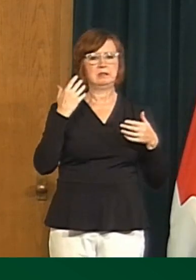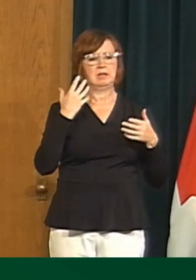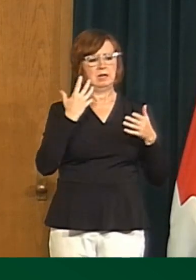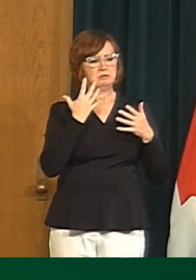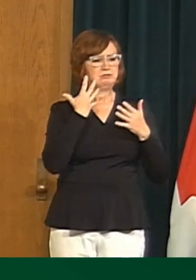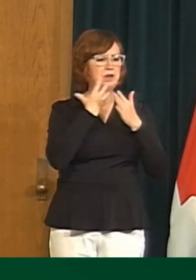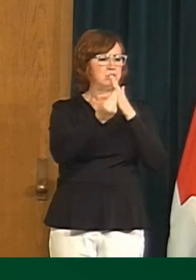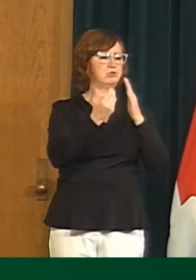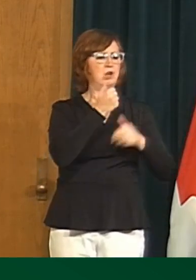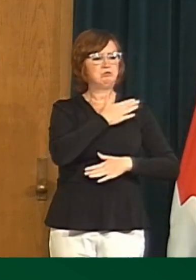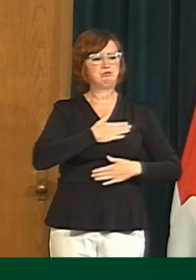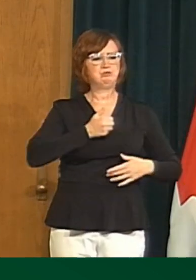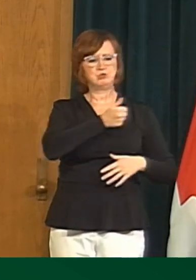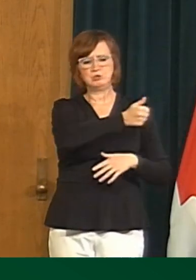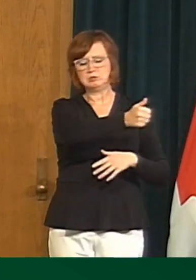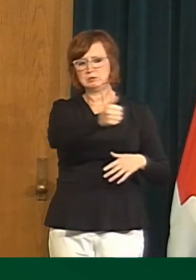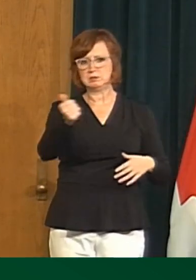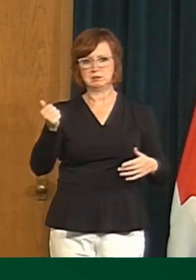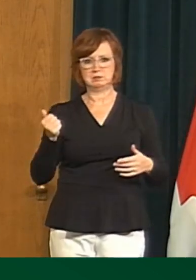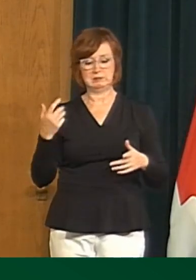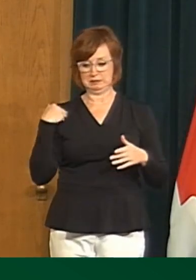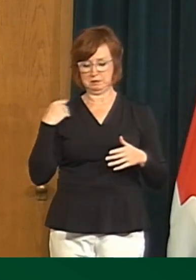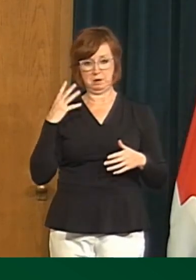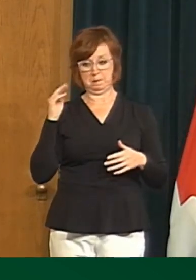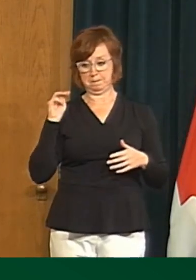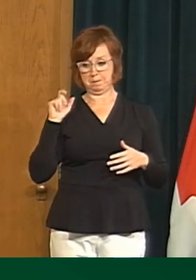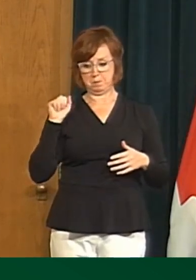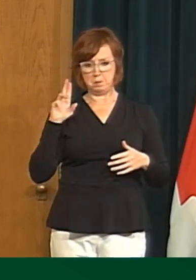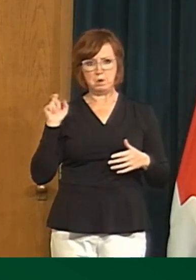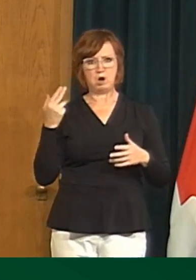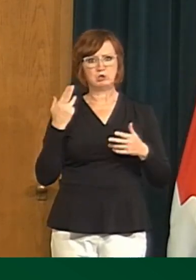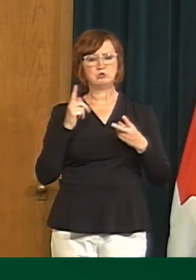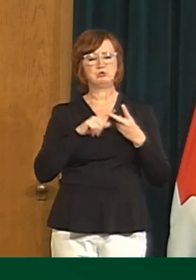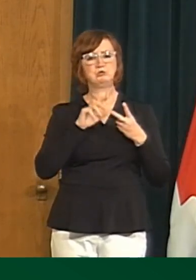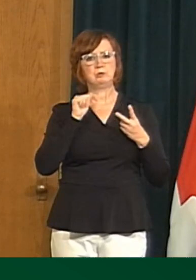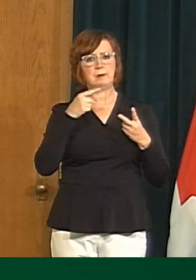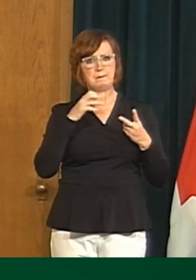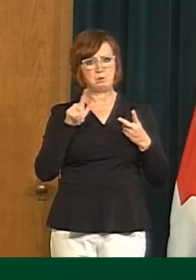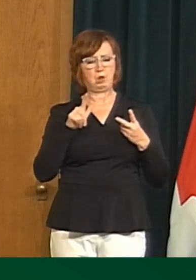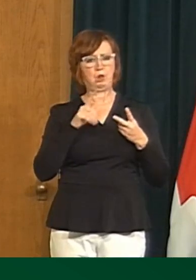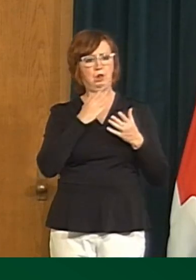the outdoors, and now groups of 3 to 5 households, 3 to 5